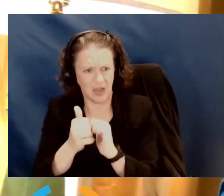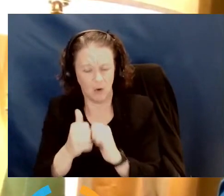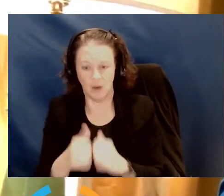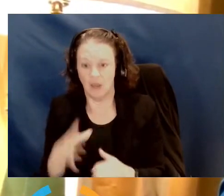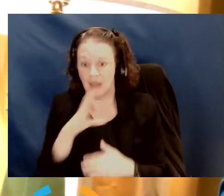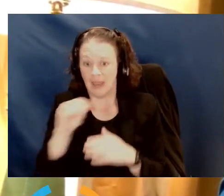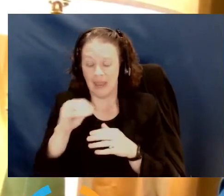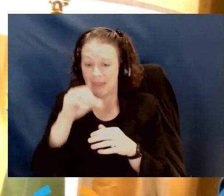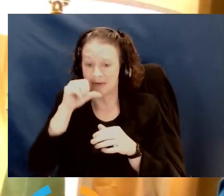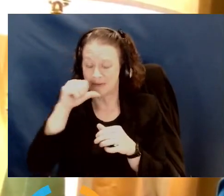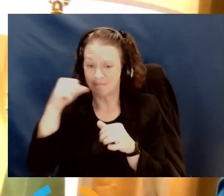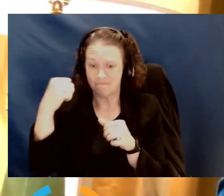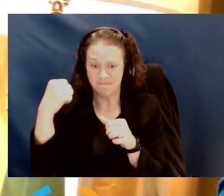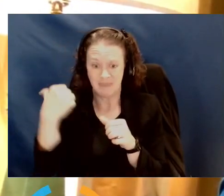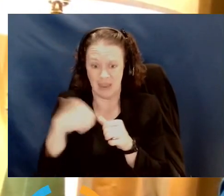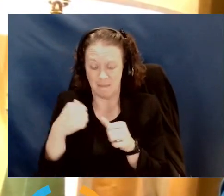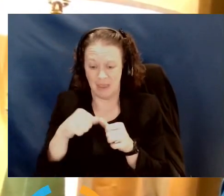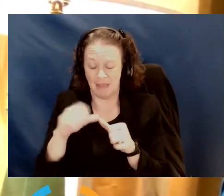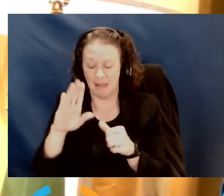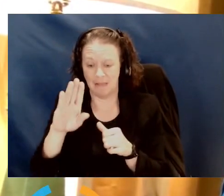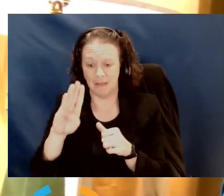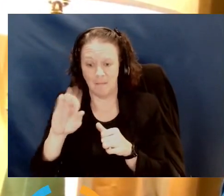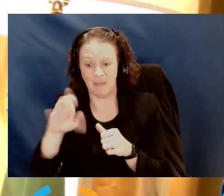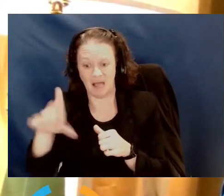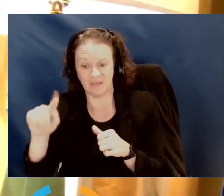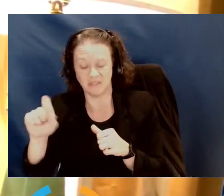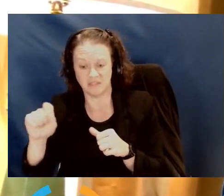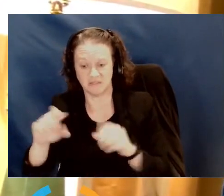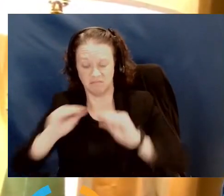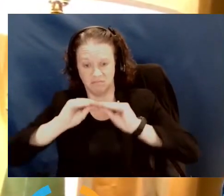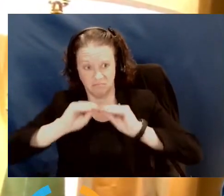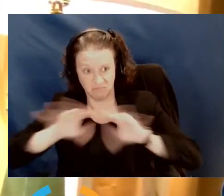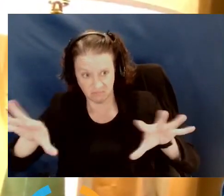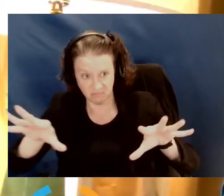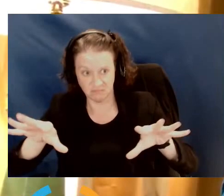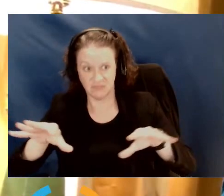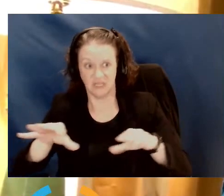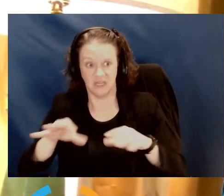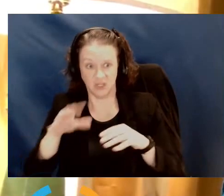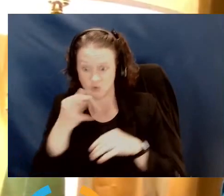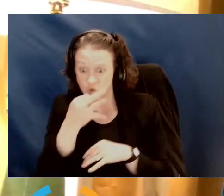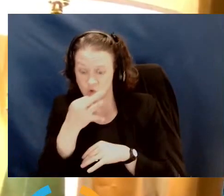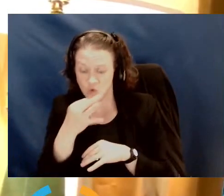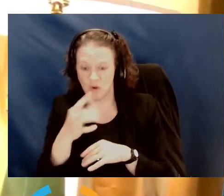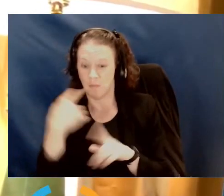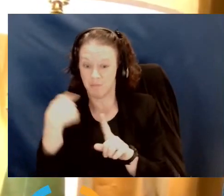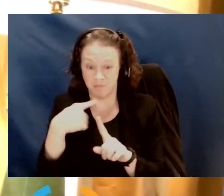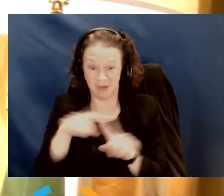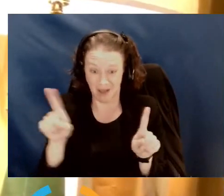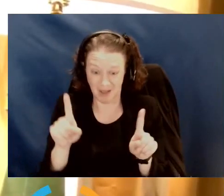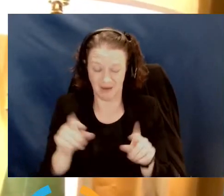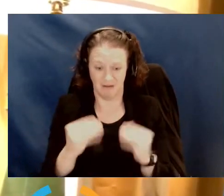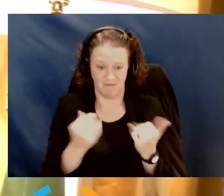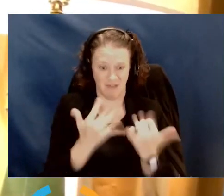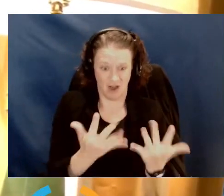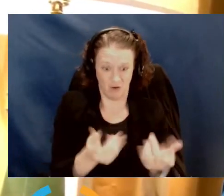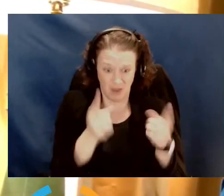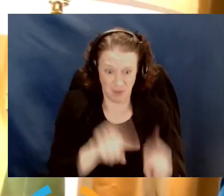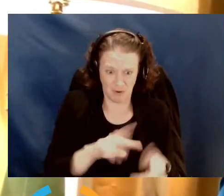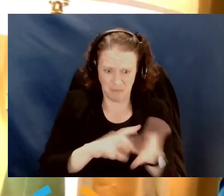been burned down, I've advocated for these displaced voters, and I think our state should be doing more to help